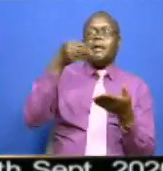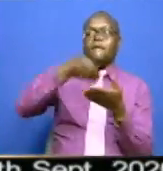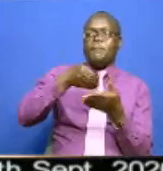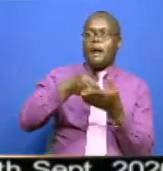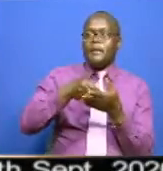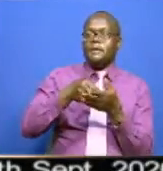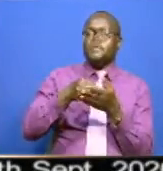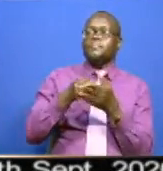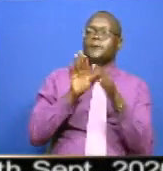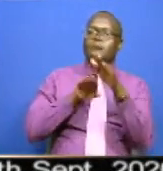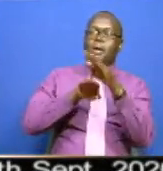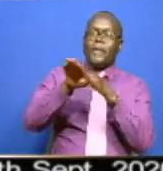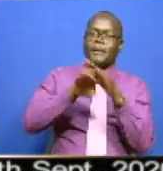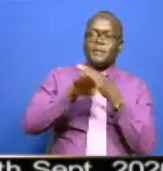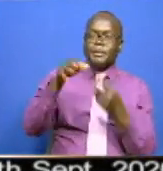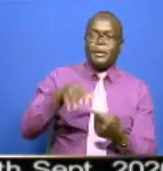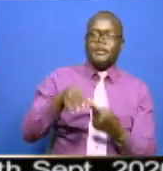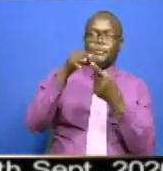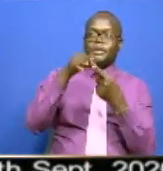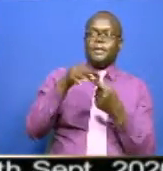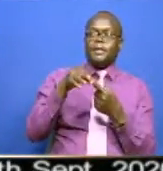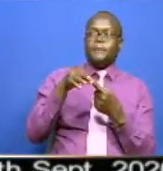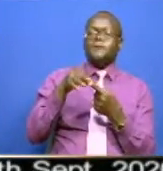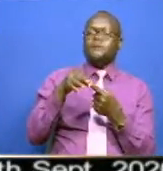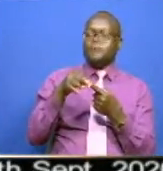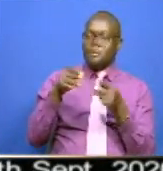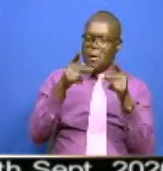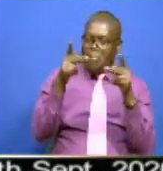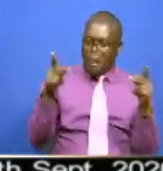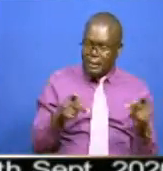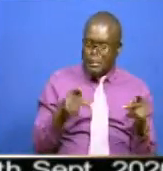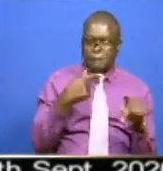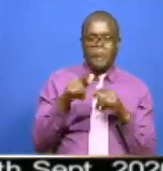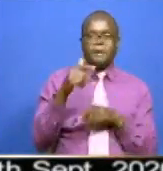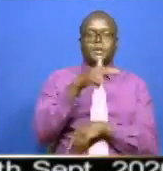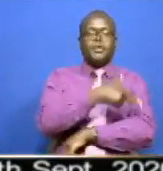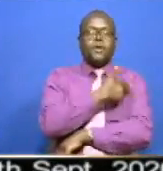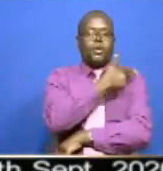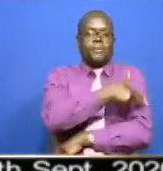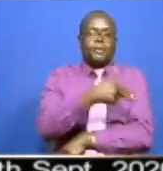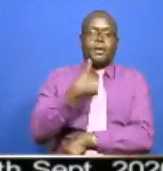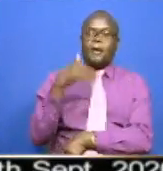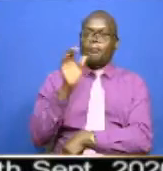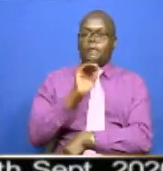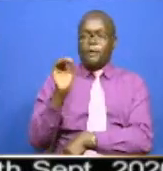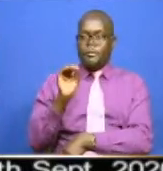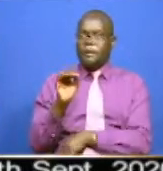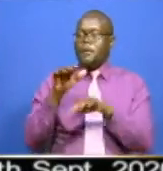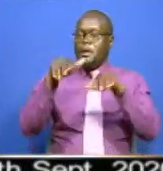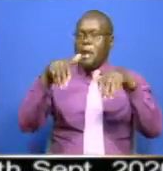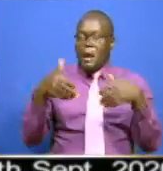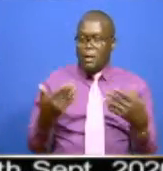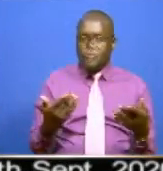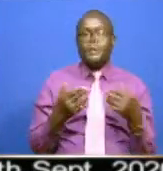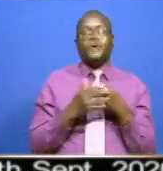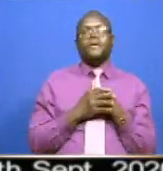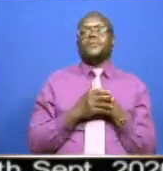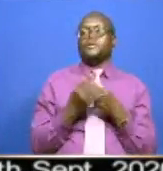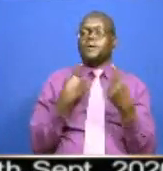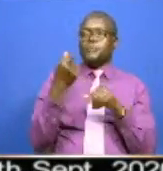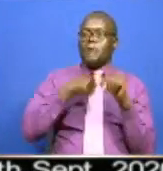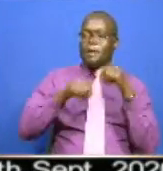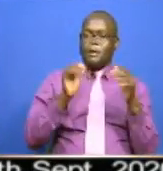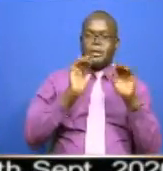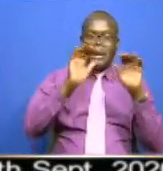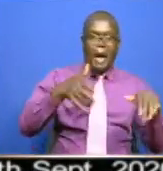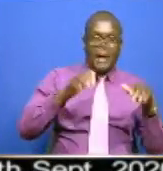their accessibility, especially on times and places where they are not? How do you also talk about